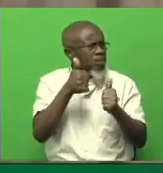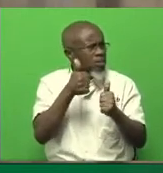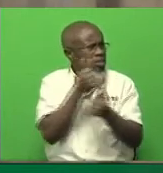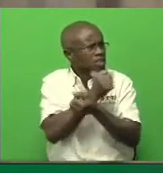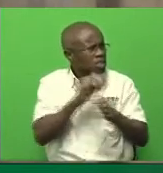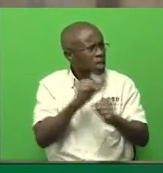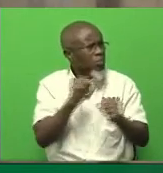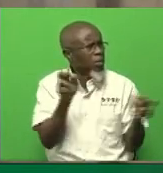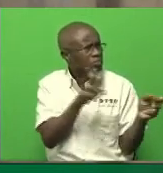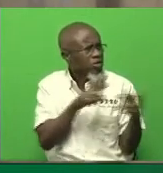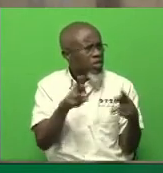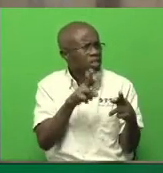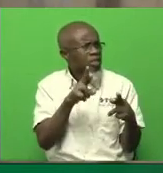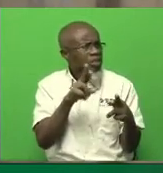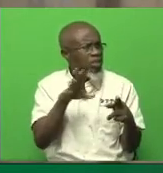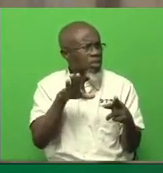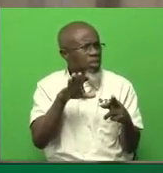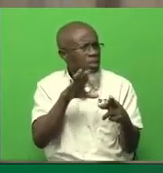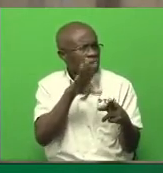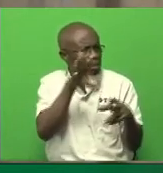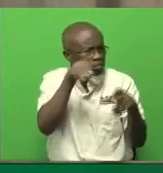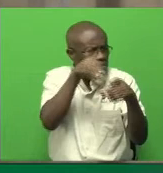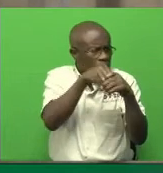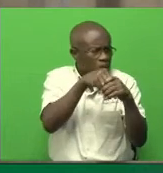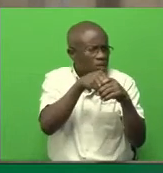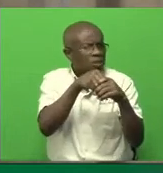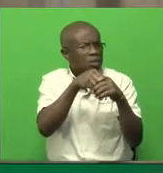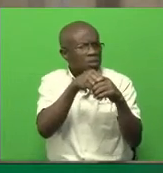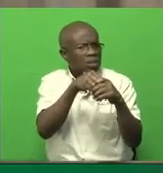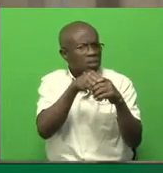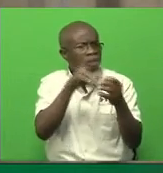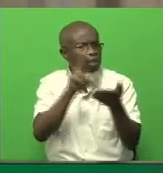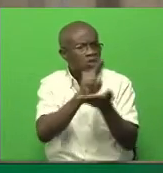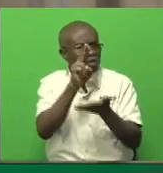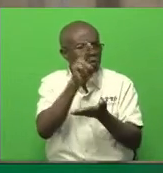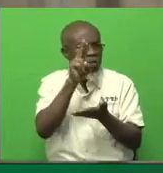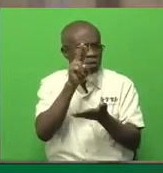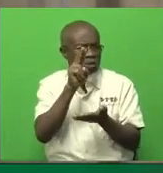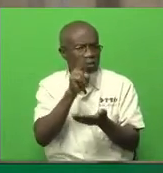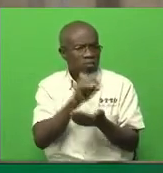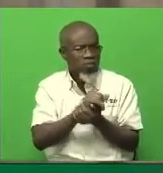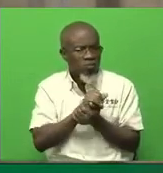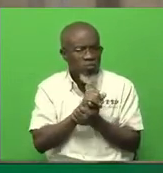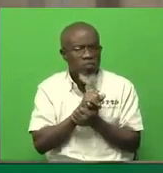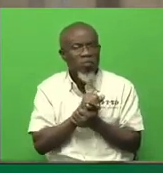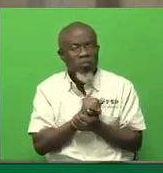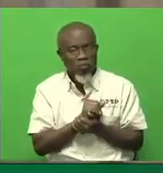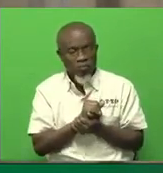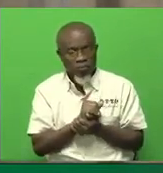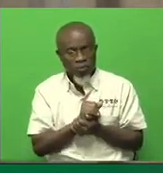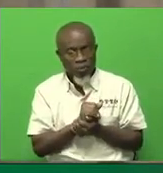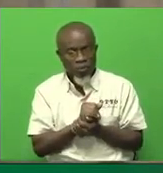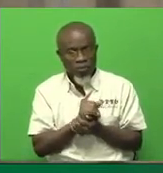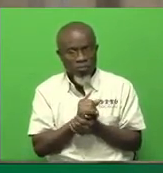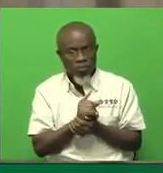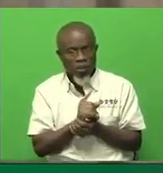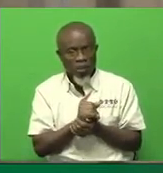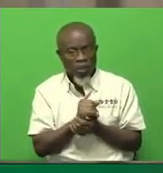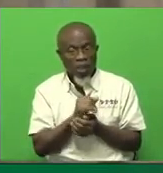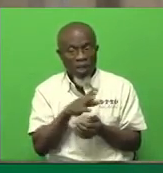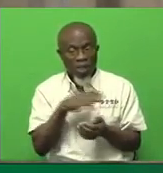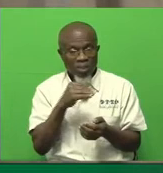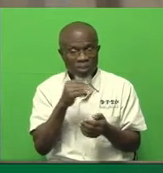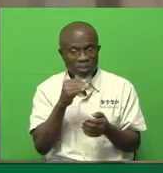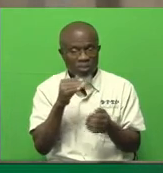do and gotten to a postgraduate program we all know you will close the gate on postgraduate program